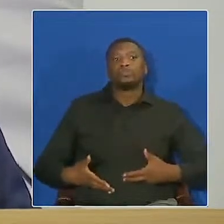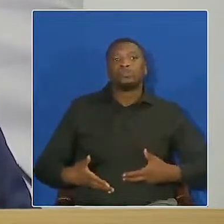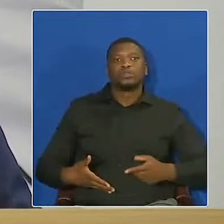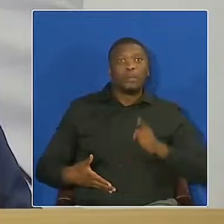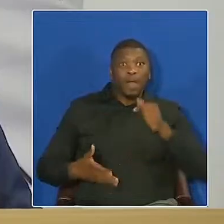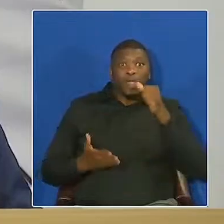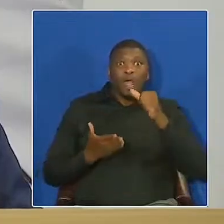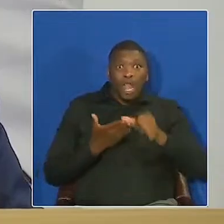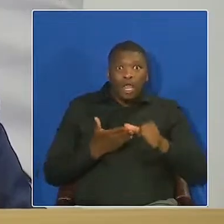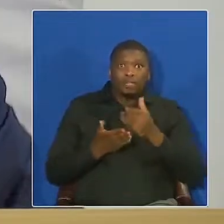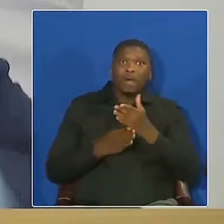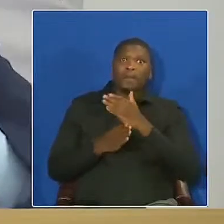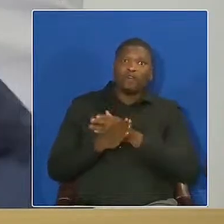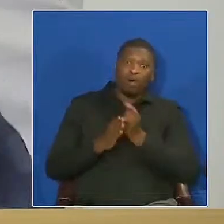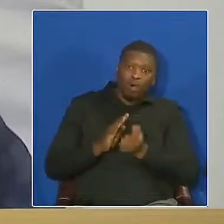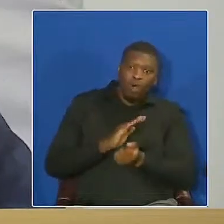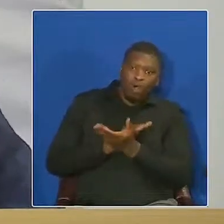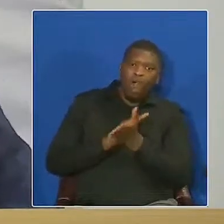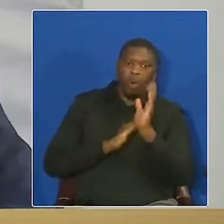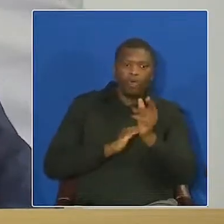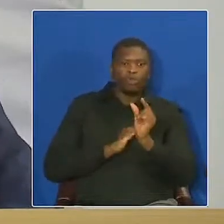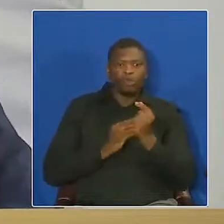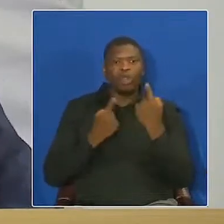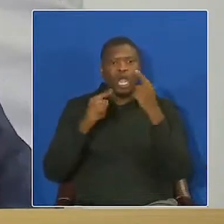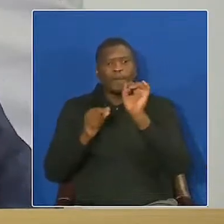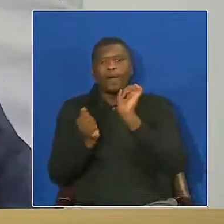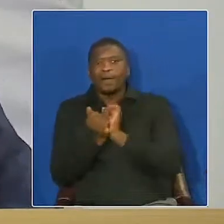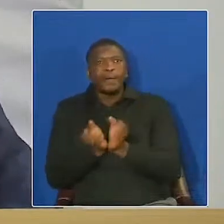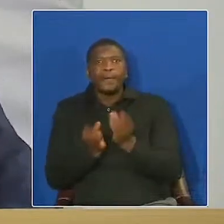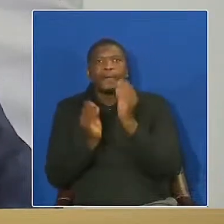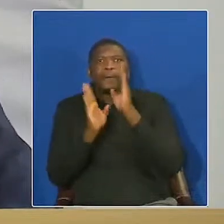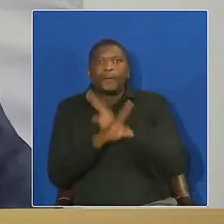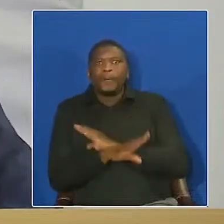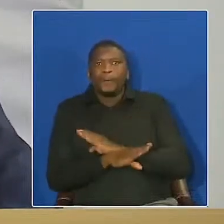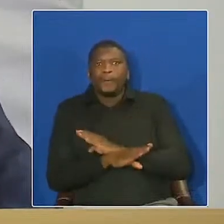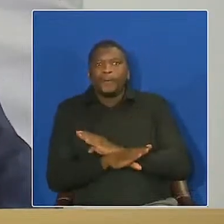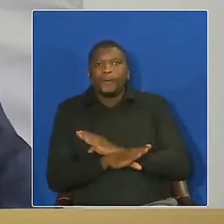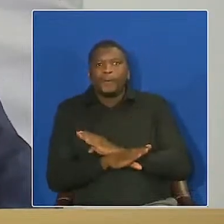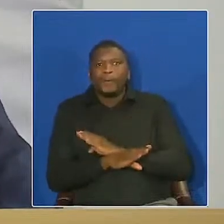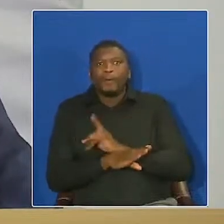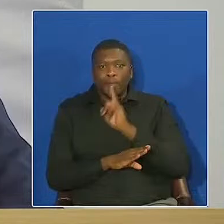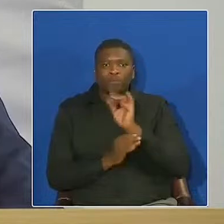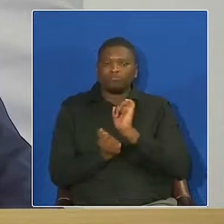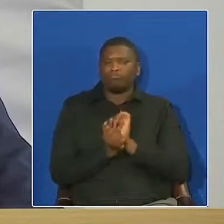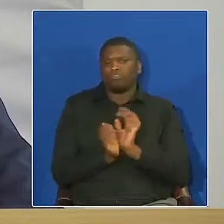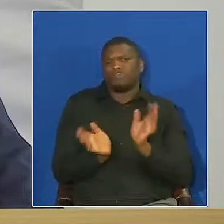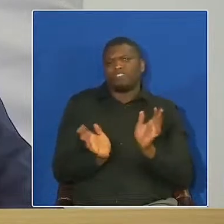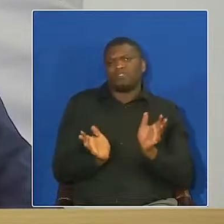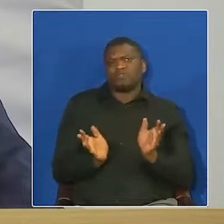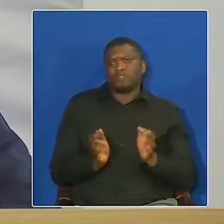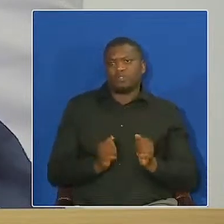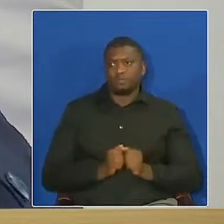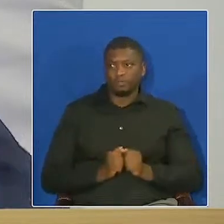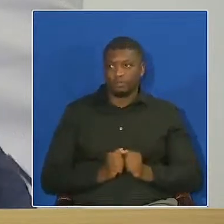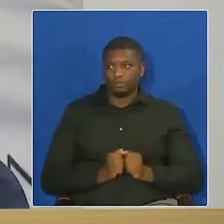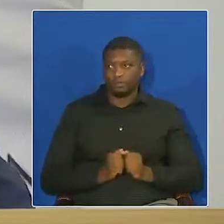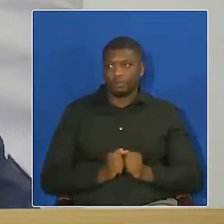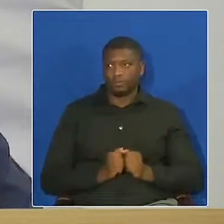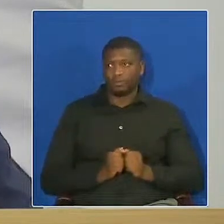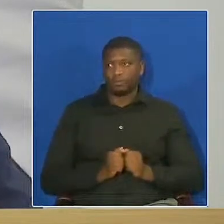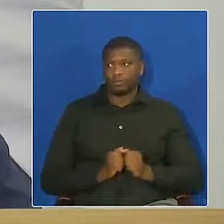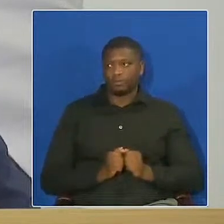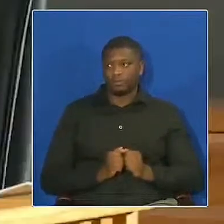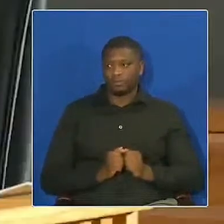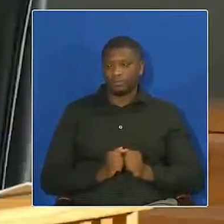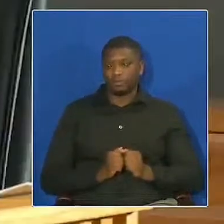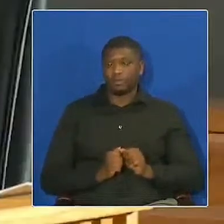without being served with the notice that the breaking news story is referring to.